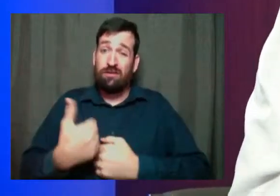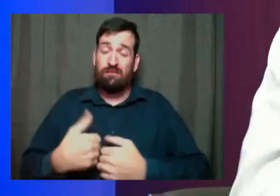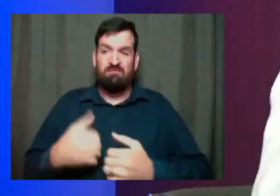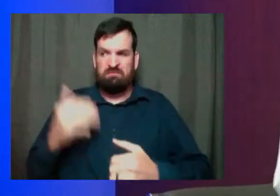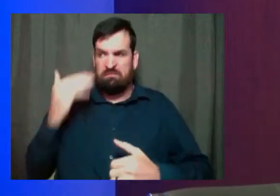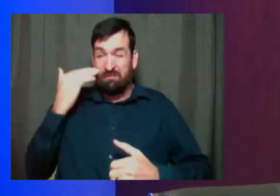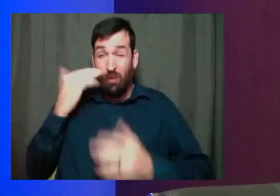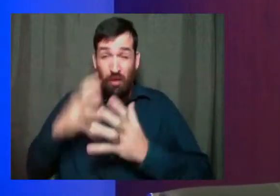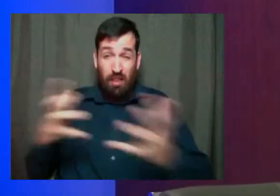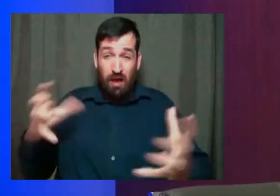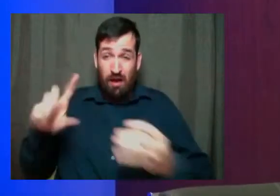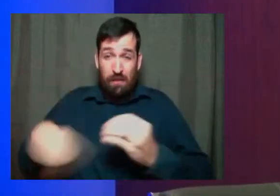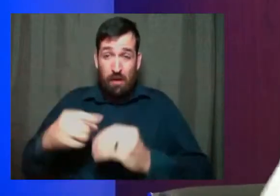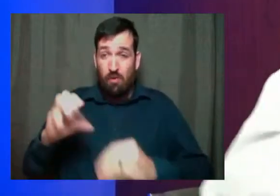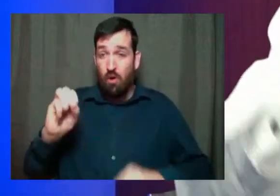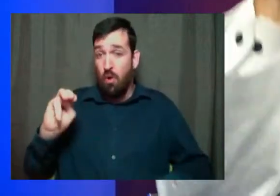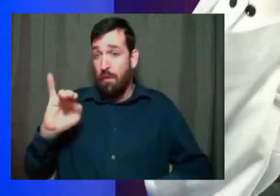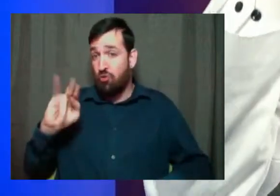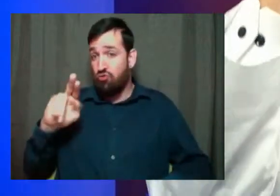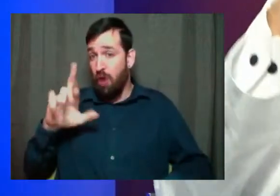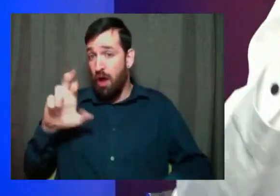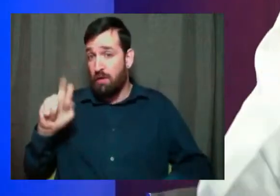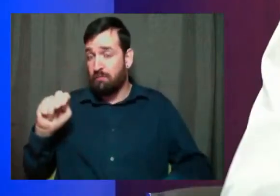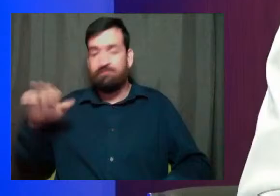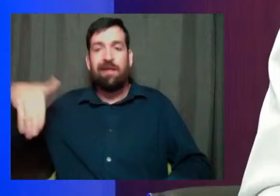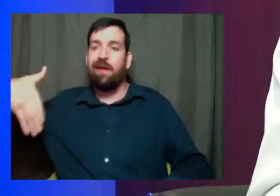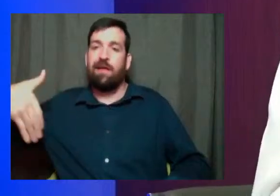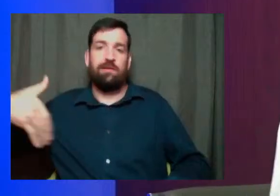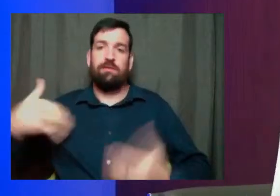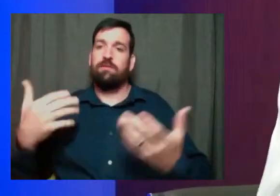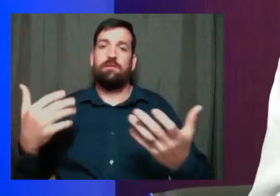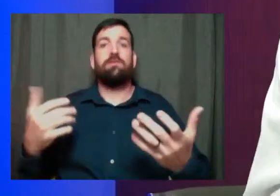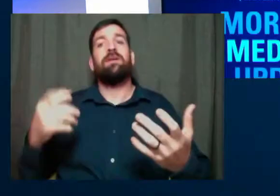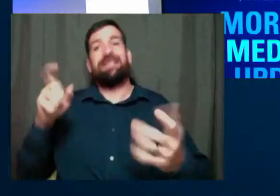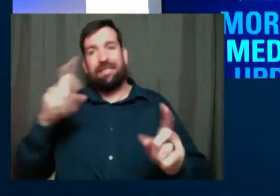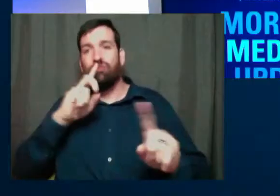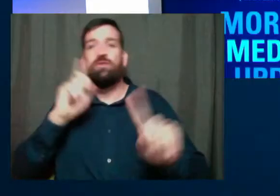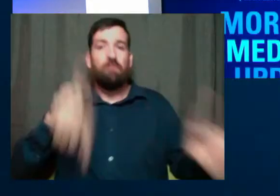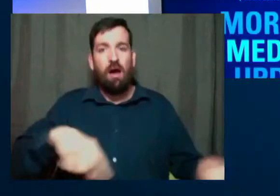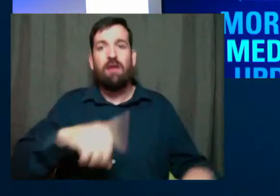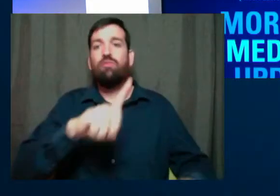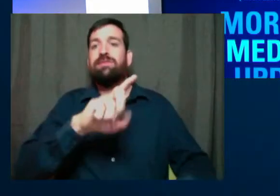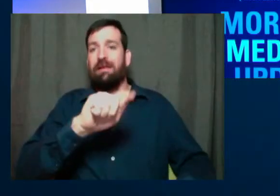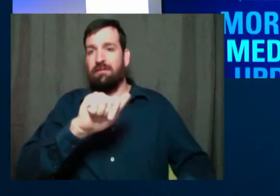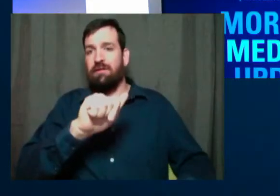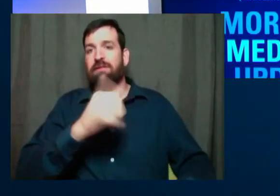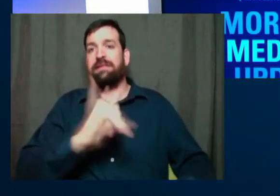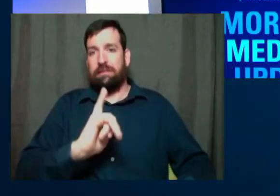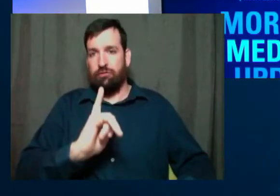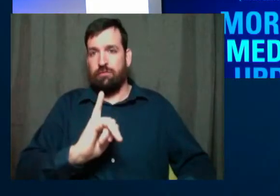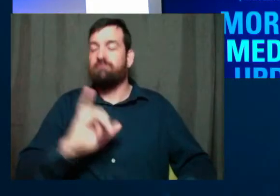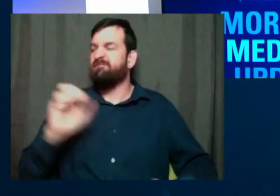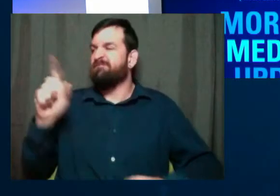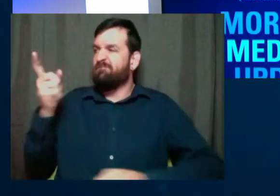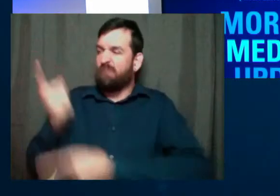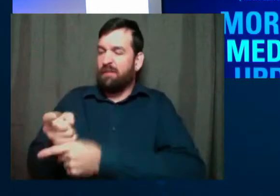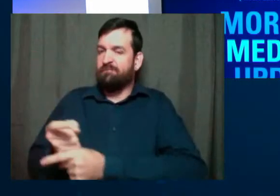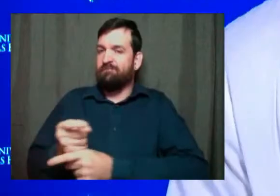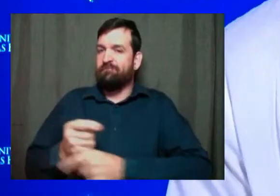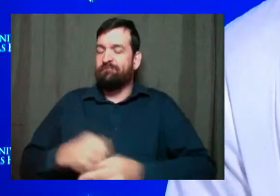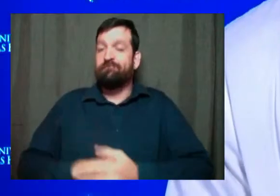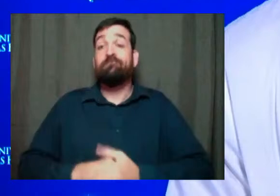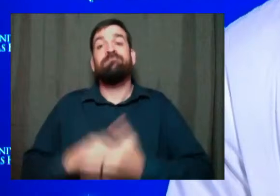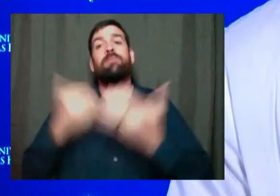right now, so you don't really need to react to that news. You need to react to the Delta news here in the U.S. Yeah, I think that's exactly right, Steve. Go get